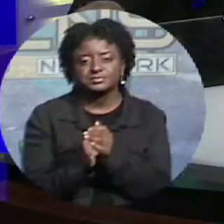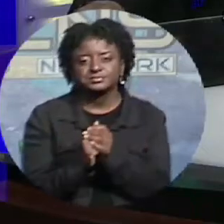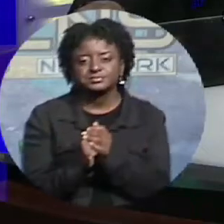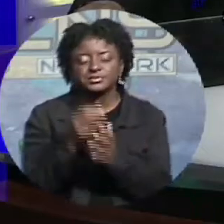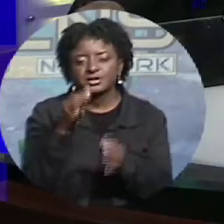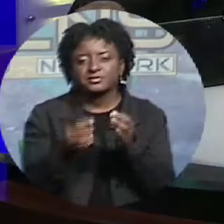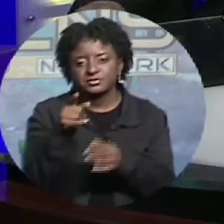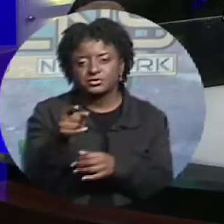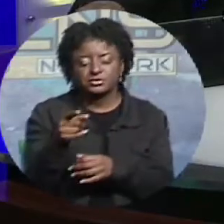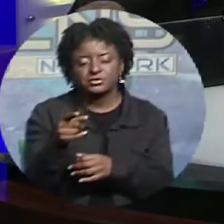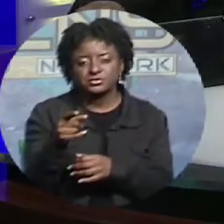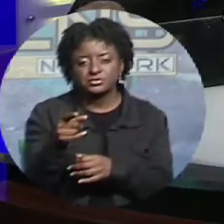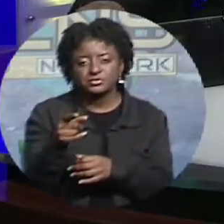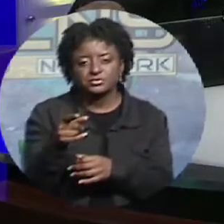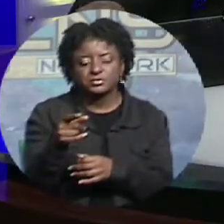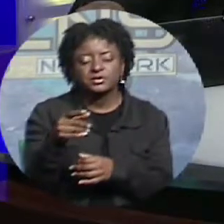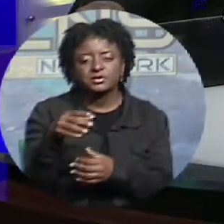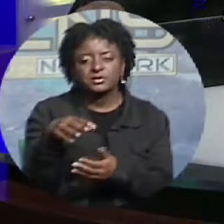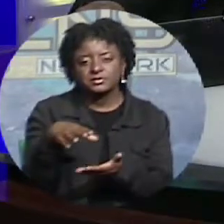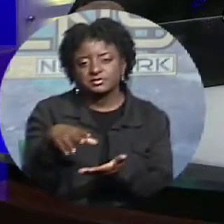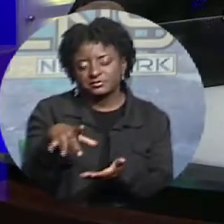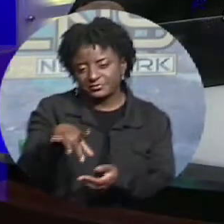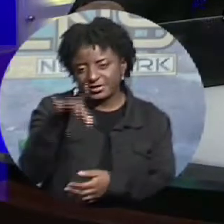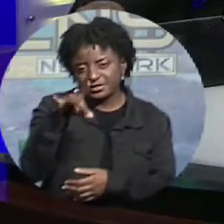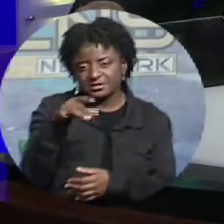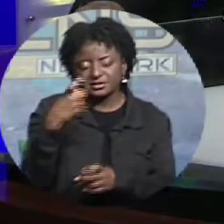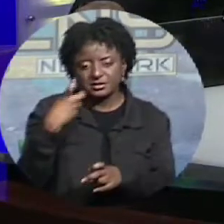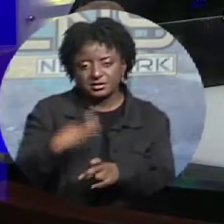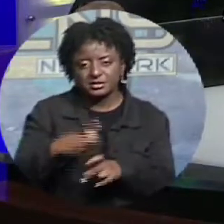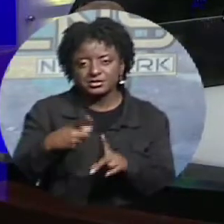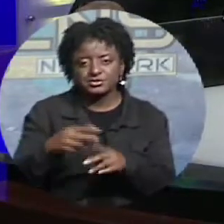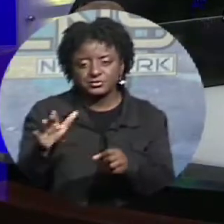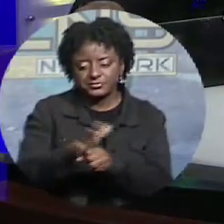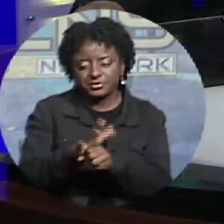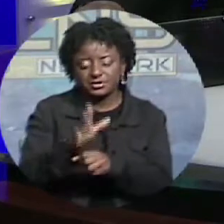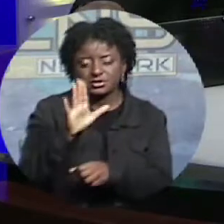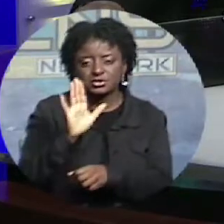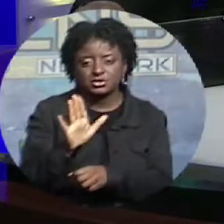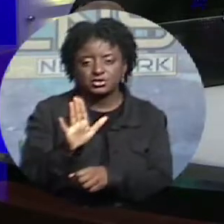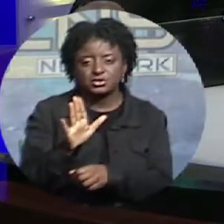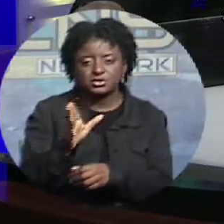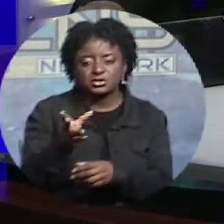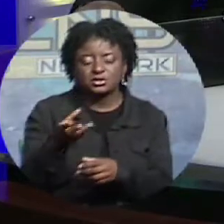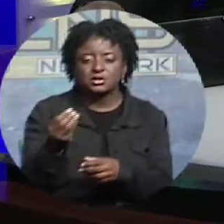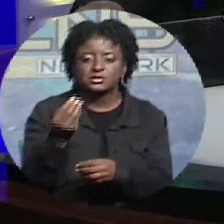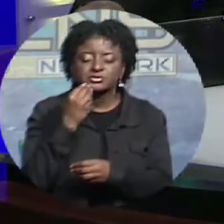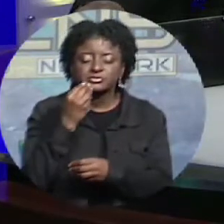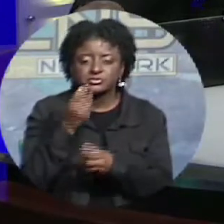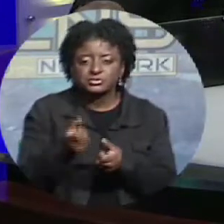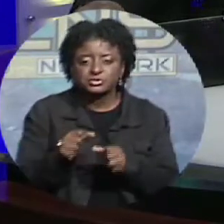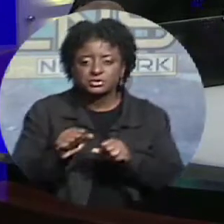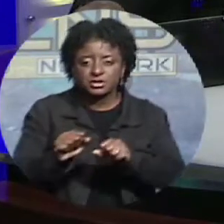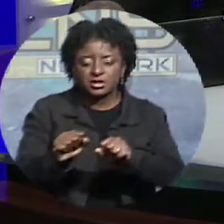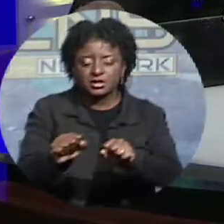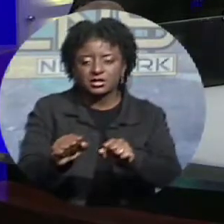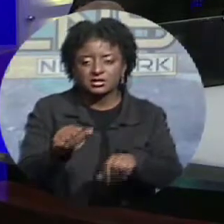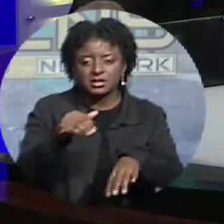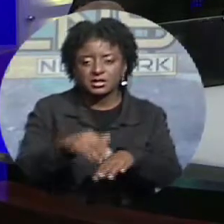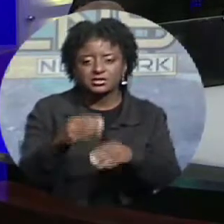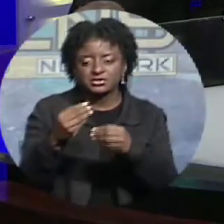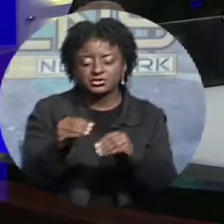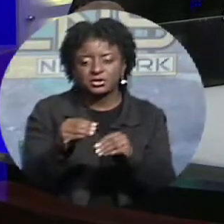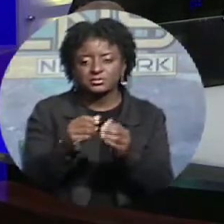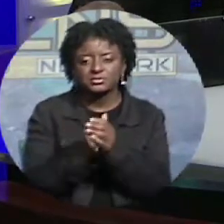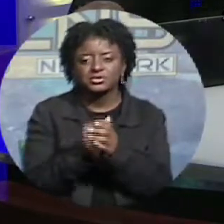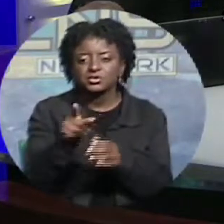If you're finding it difficult to fill your grocery cart at your local grocer for which you're accustomed to paying, then you're not alone. Tonight,